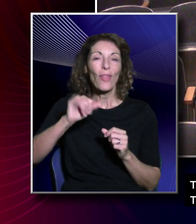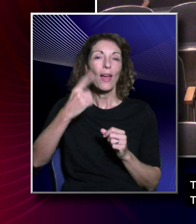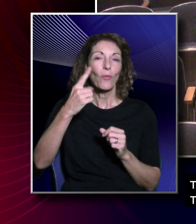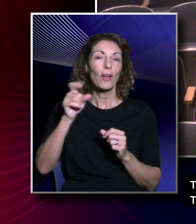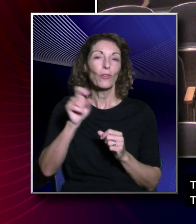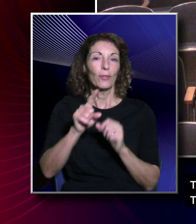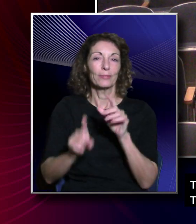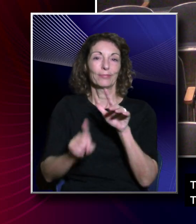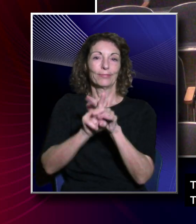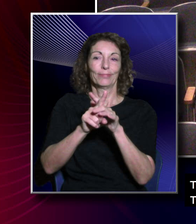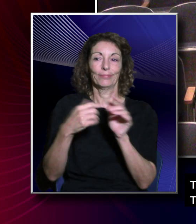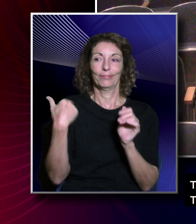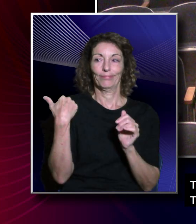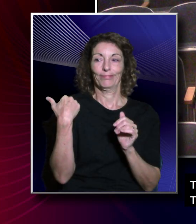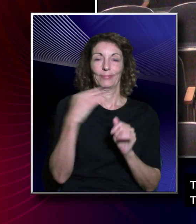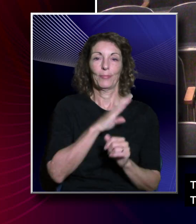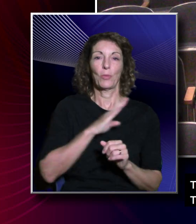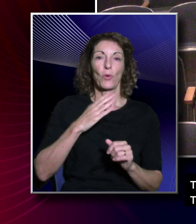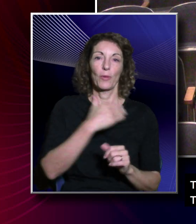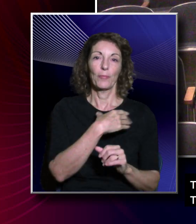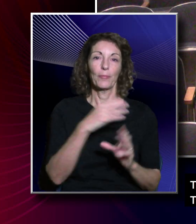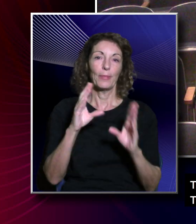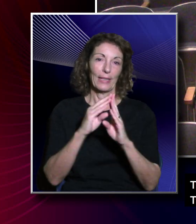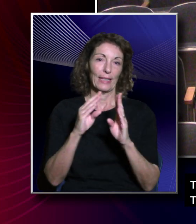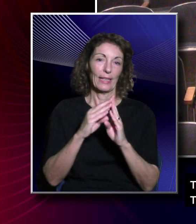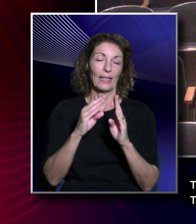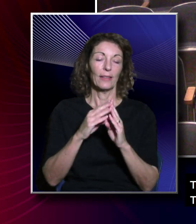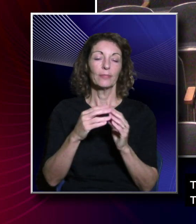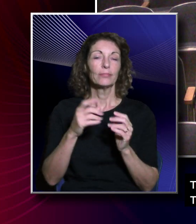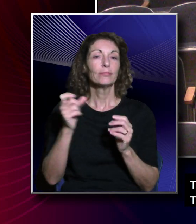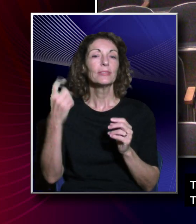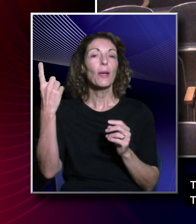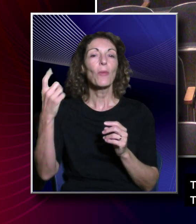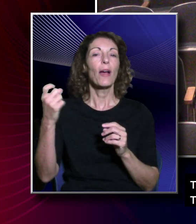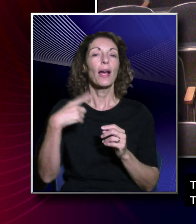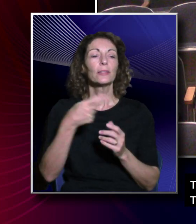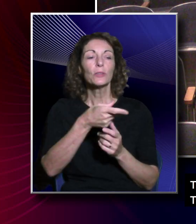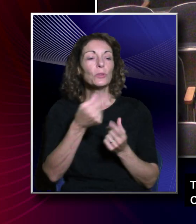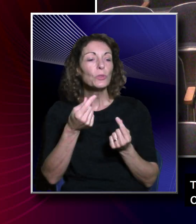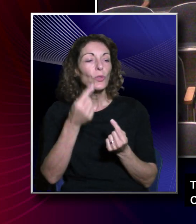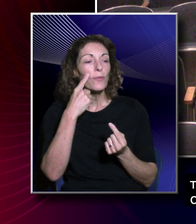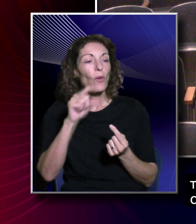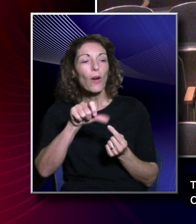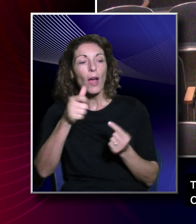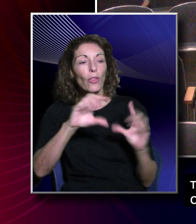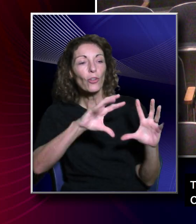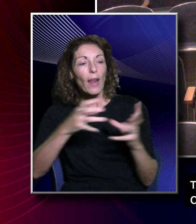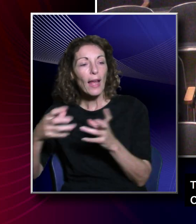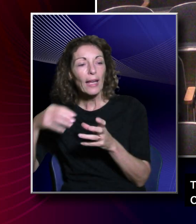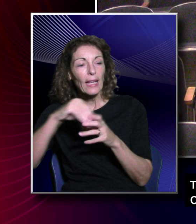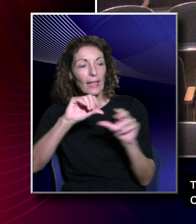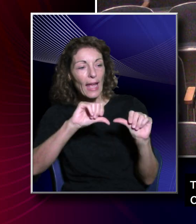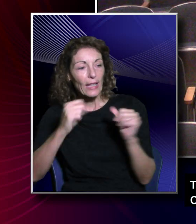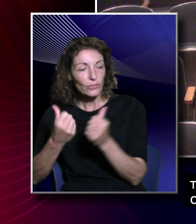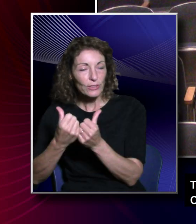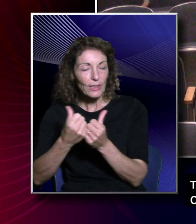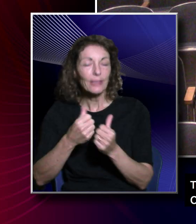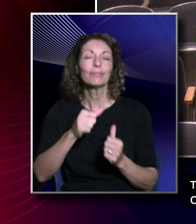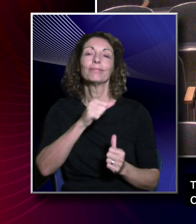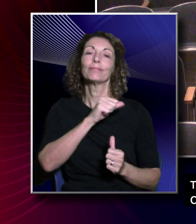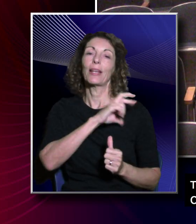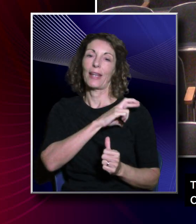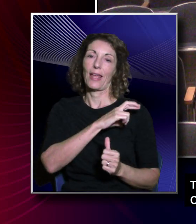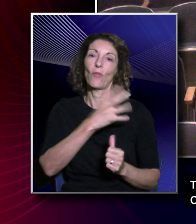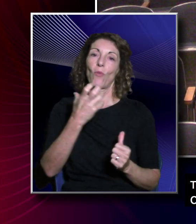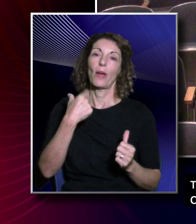at the last board meeting, what we've been doing for other classifications within the agency. And so Annette wanted me to provide